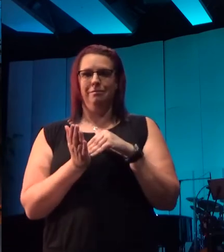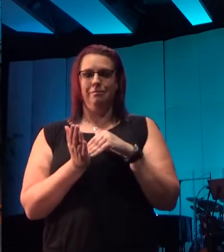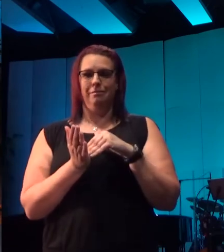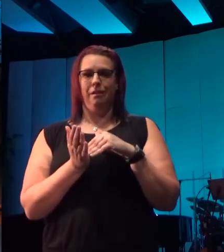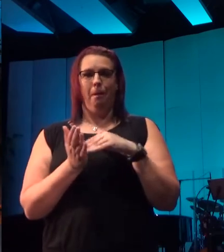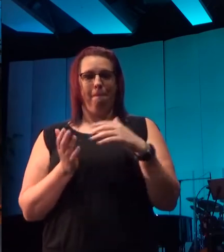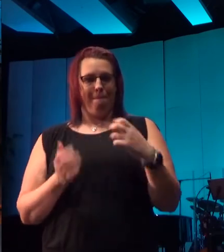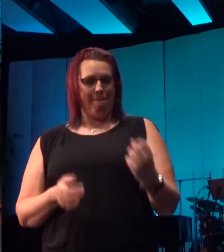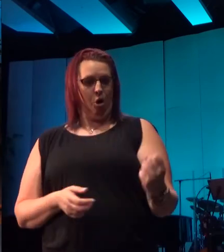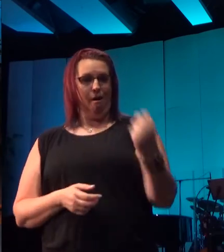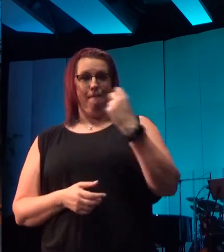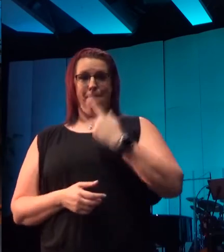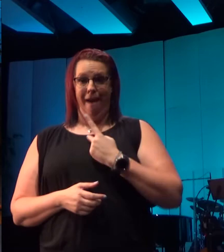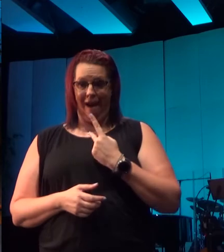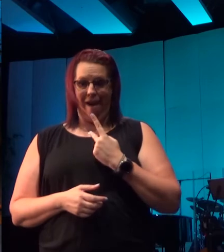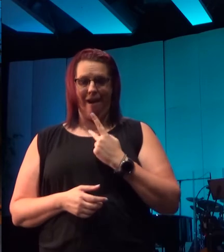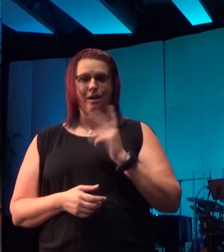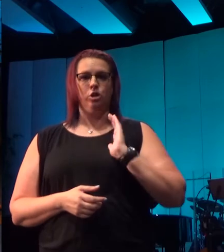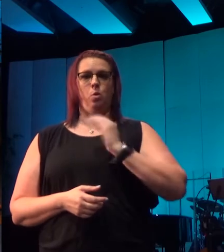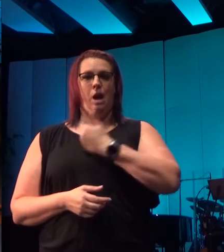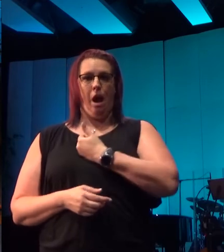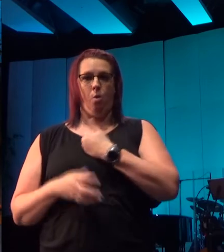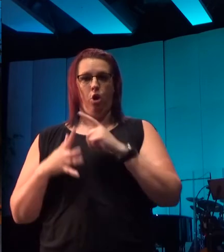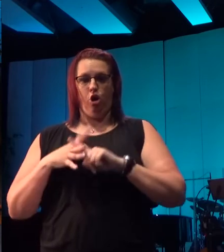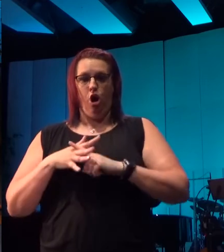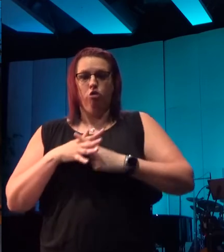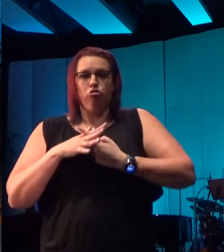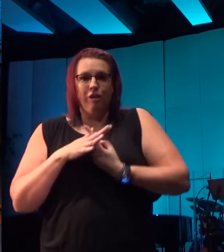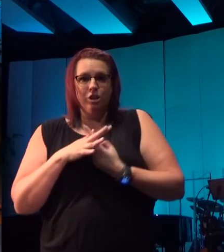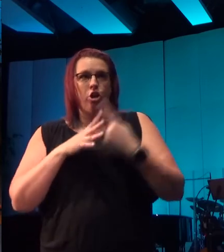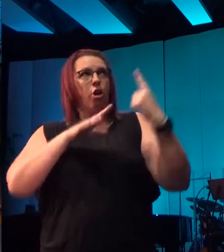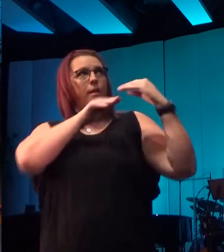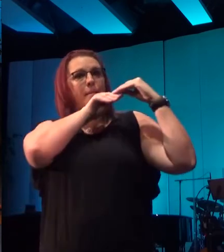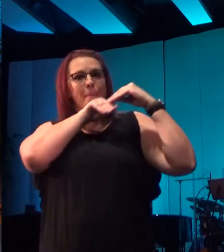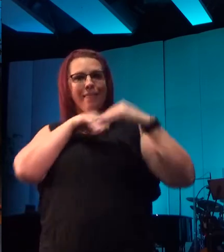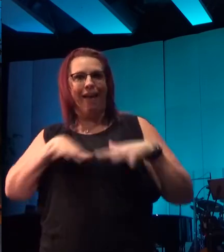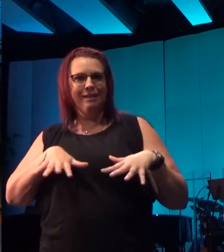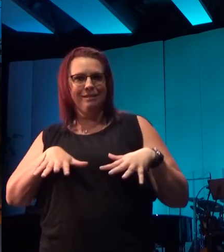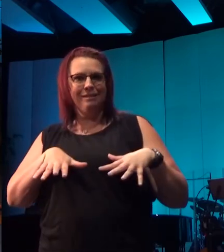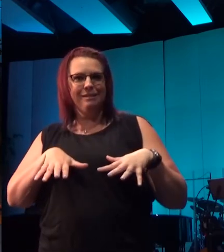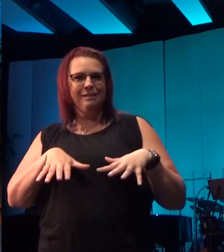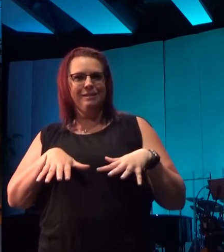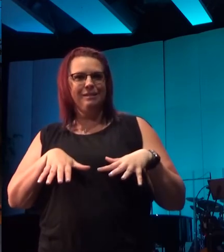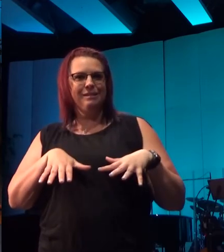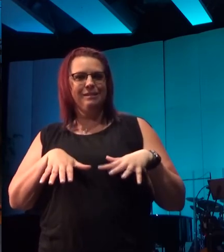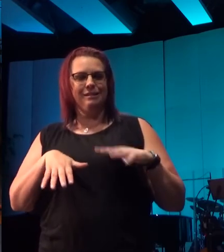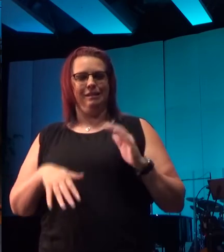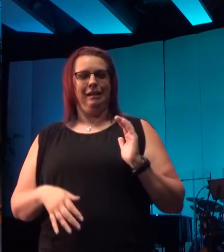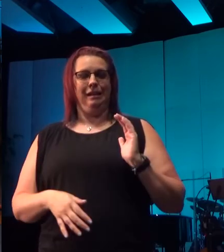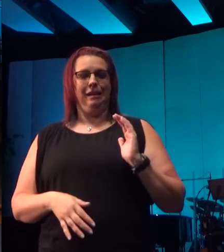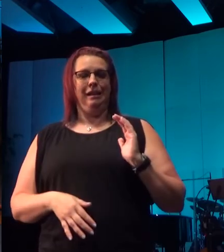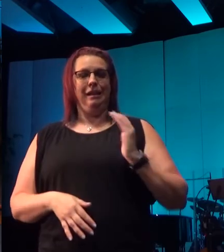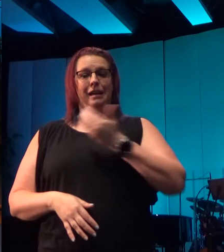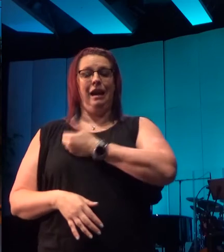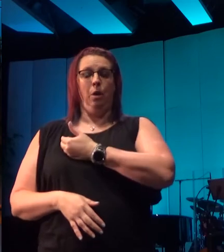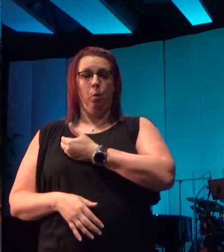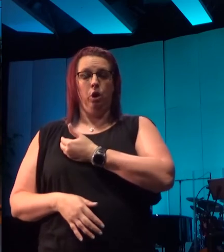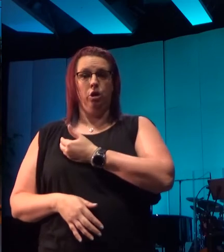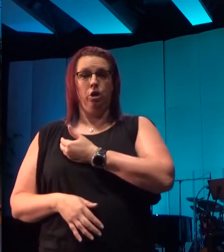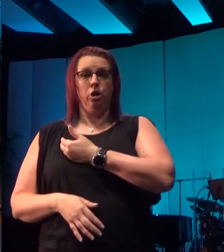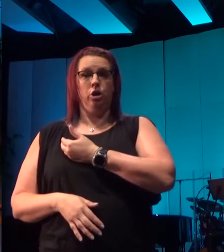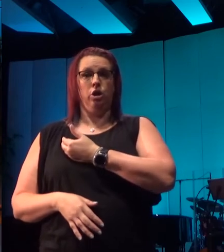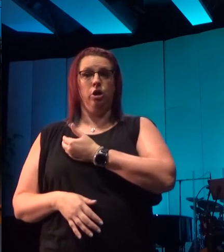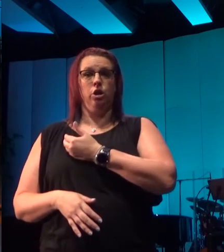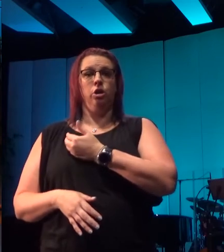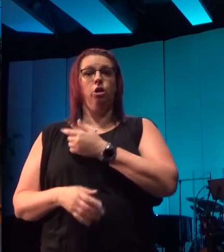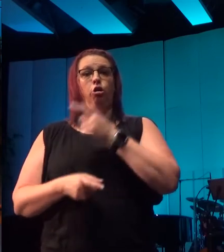brought back to our original state of blessedness. We're restored to